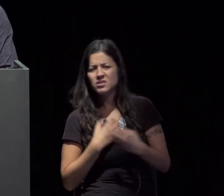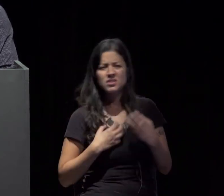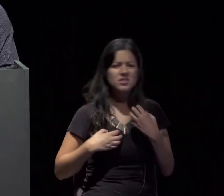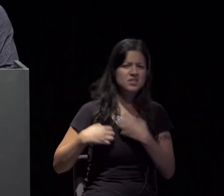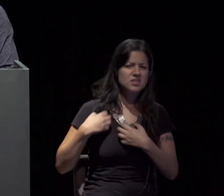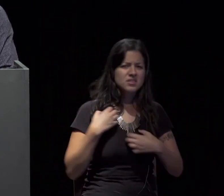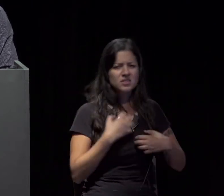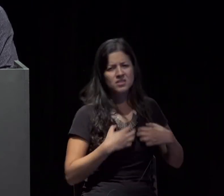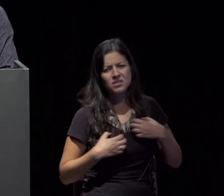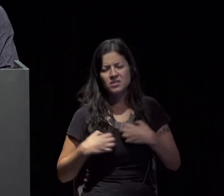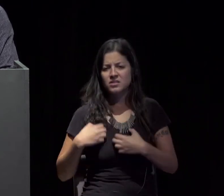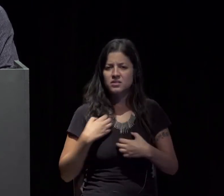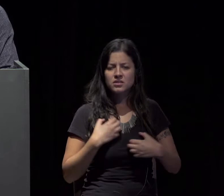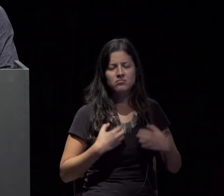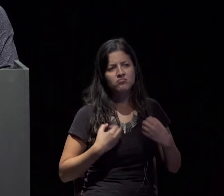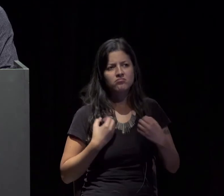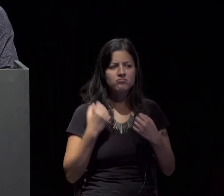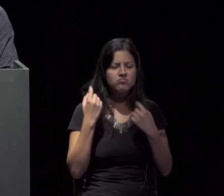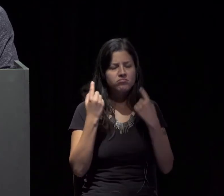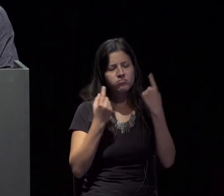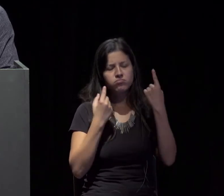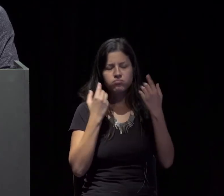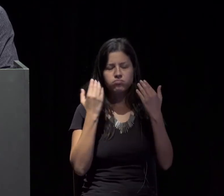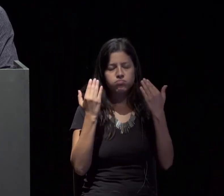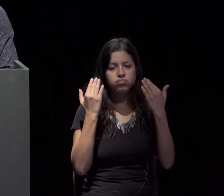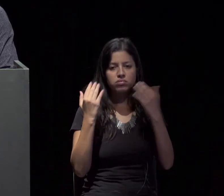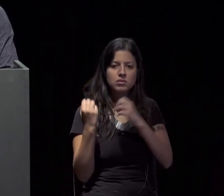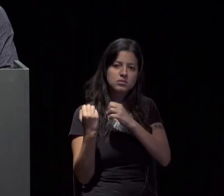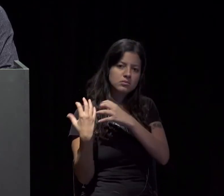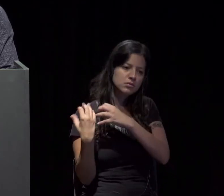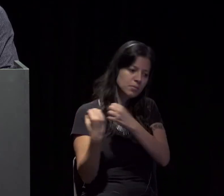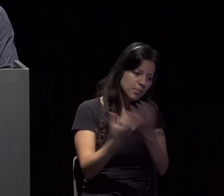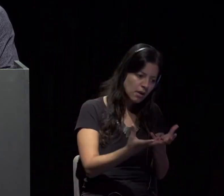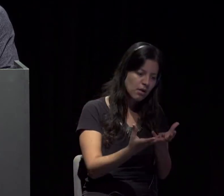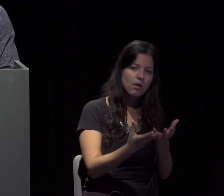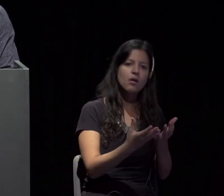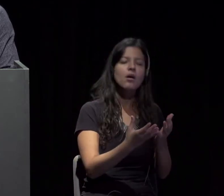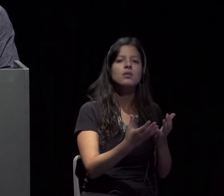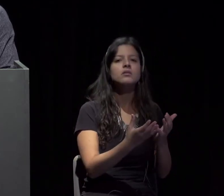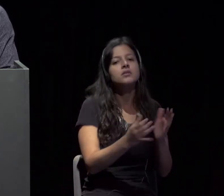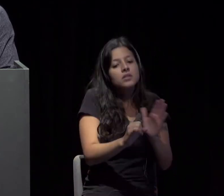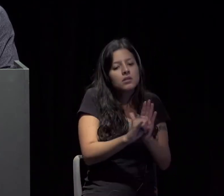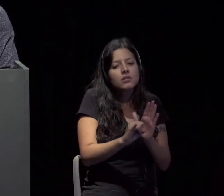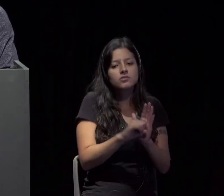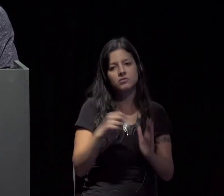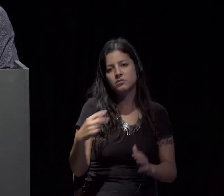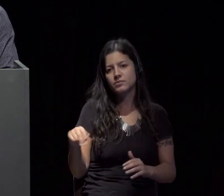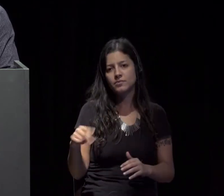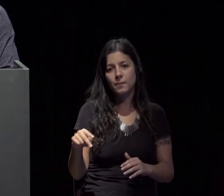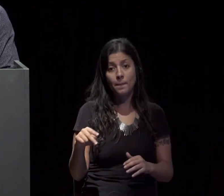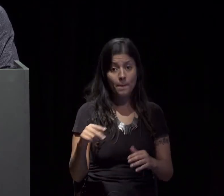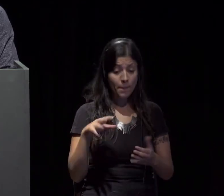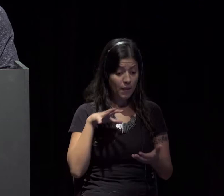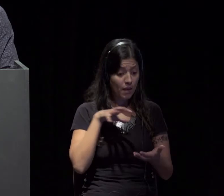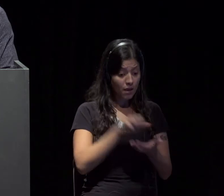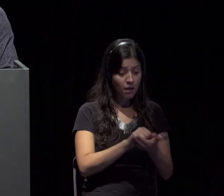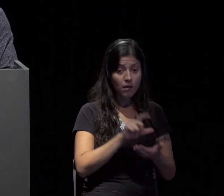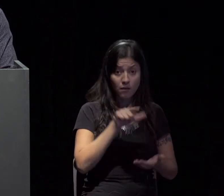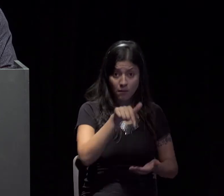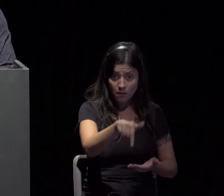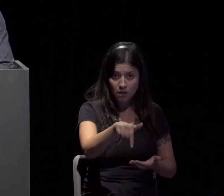identity that marked the project of post-colonial modernism that inspired his earlier work. Thank